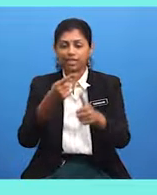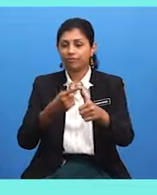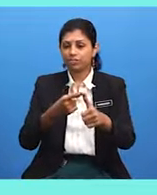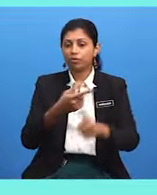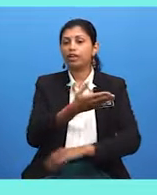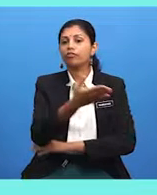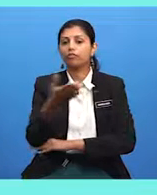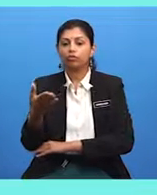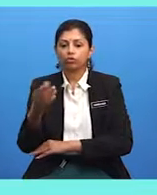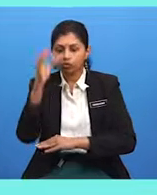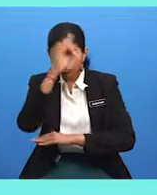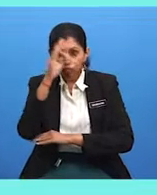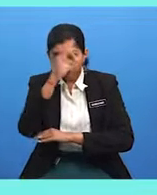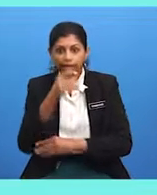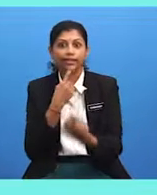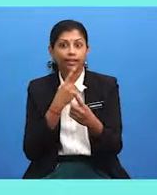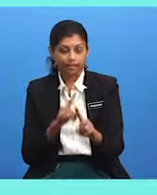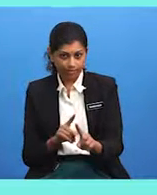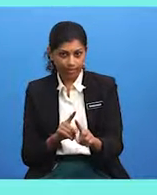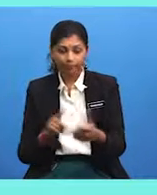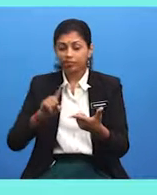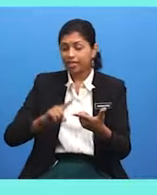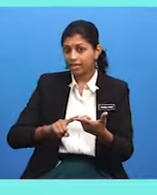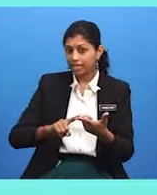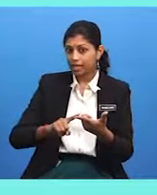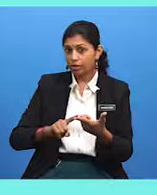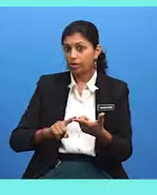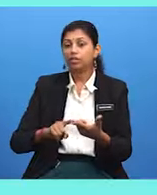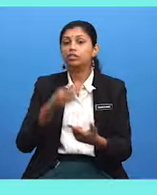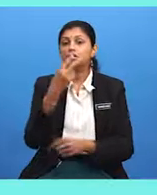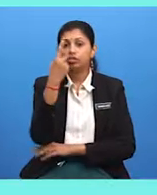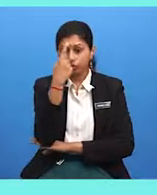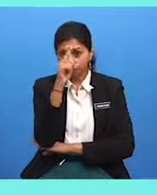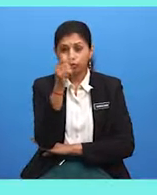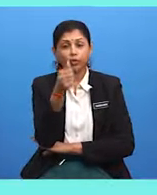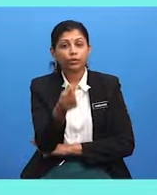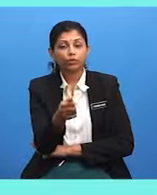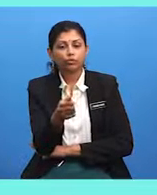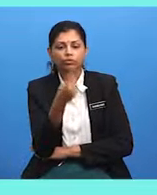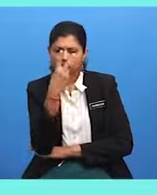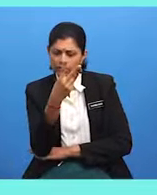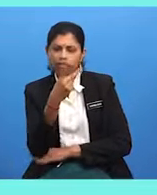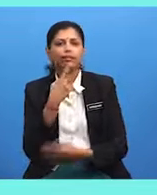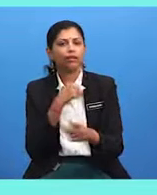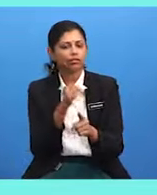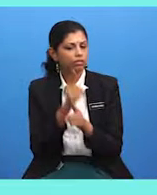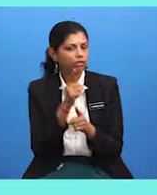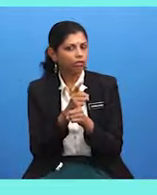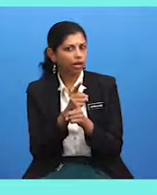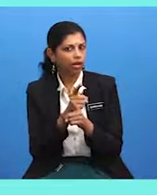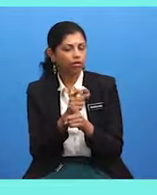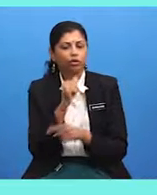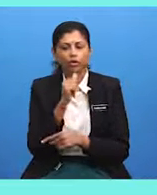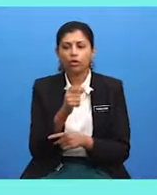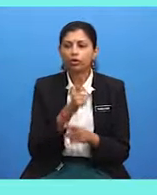round and to verify your answer in the second. And there's another